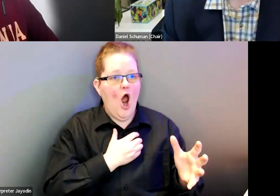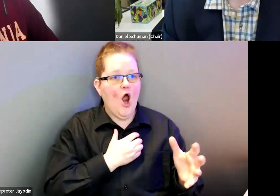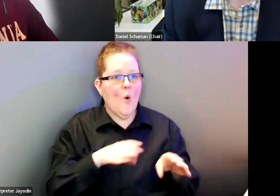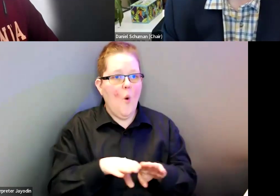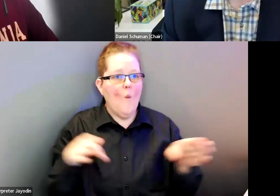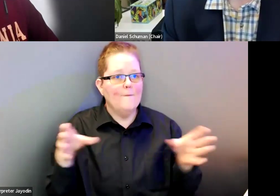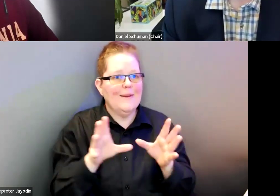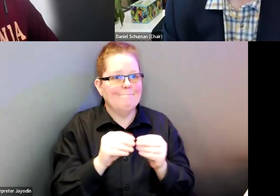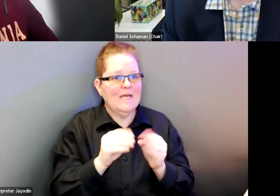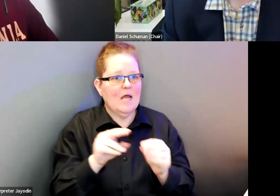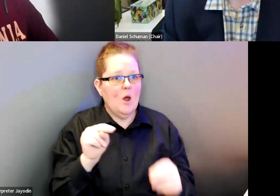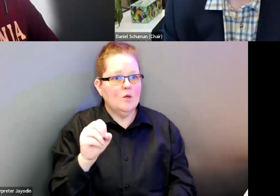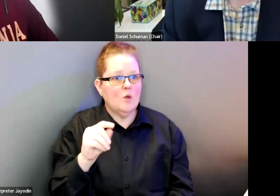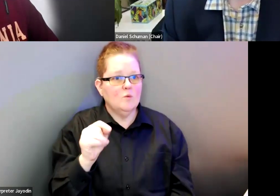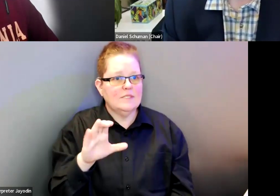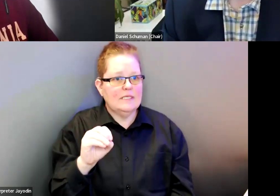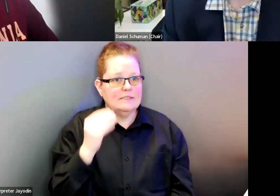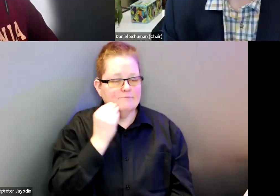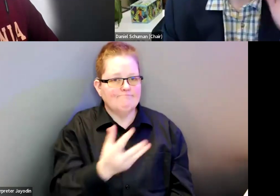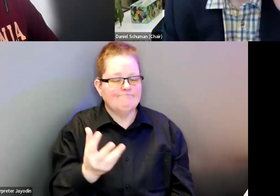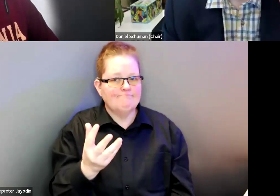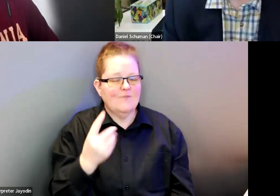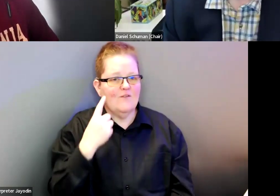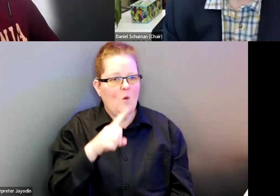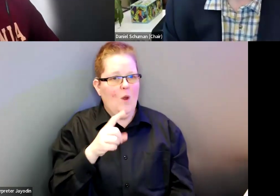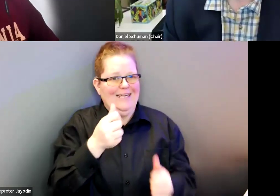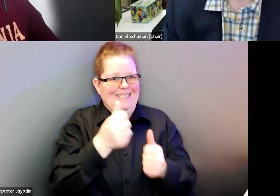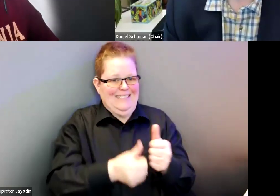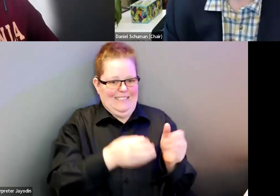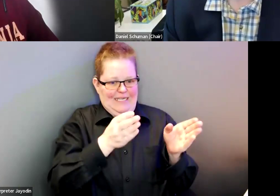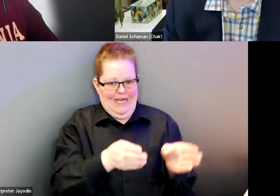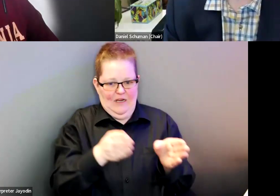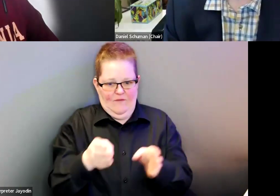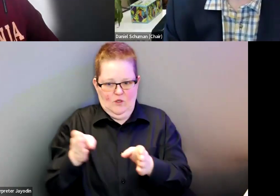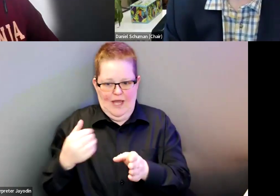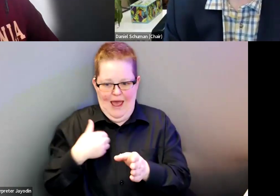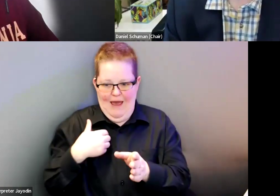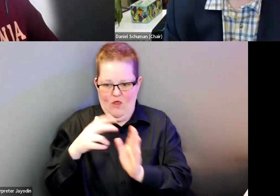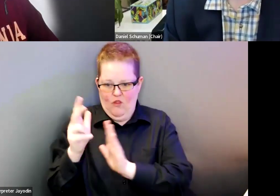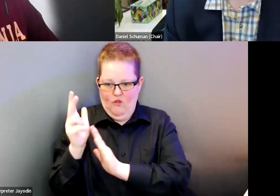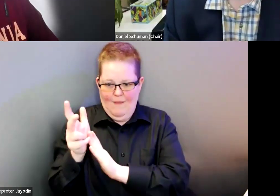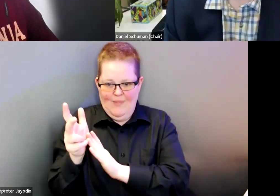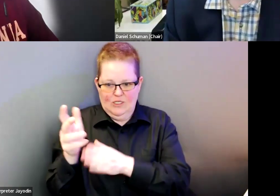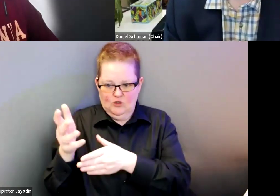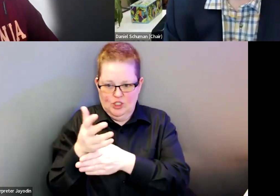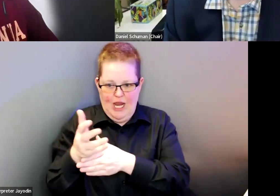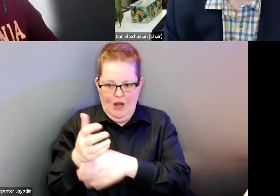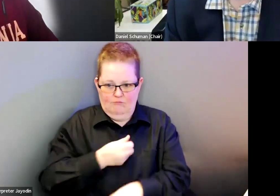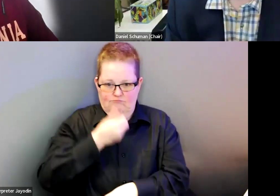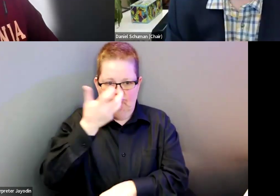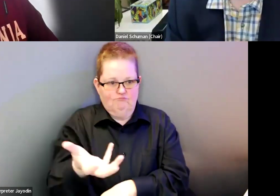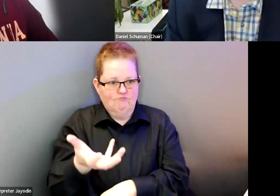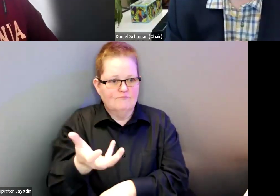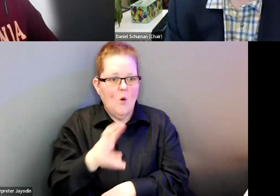meetings, and that to the extent that individuals are taking 3 minutes to share orally or